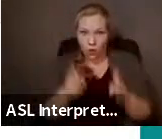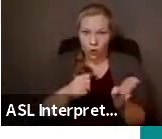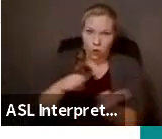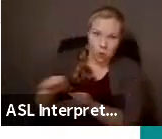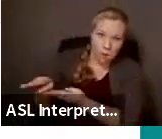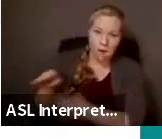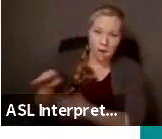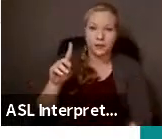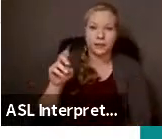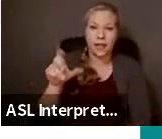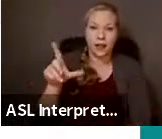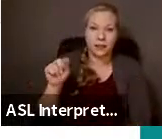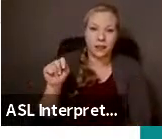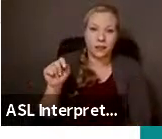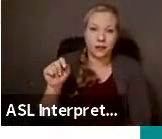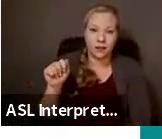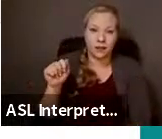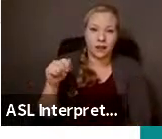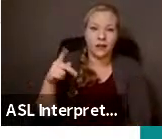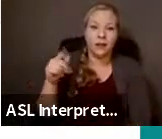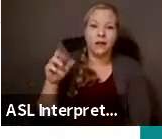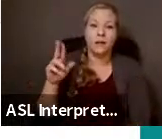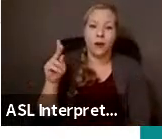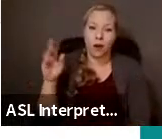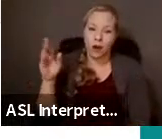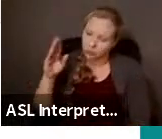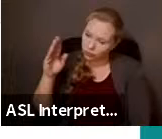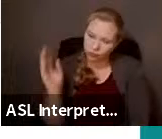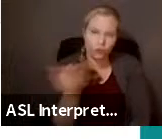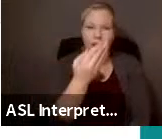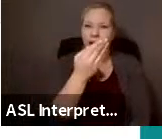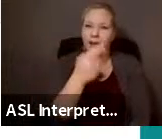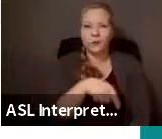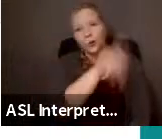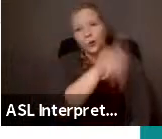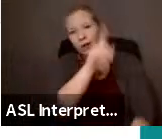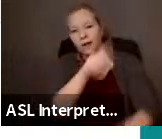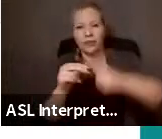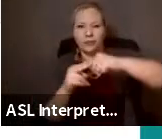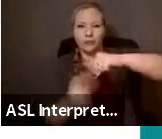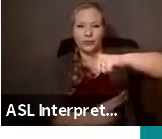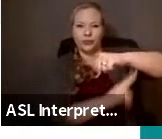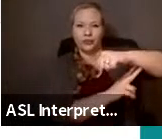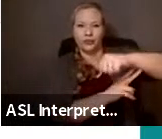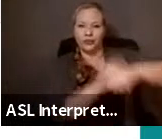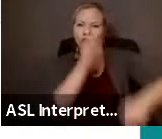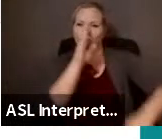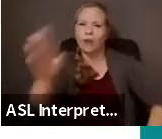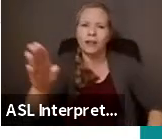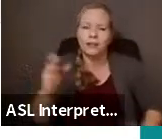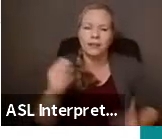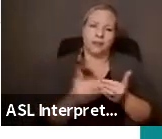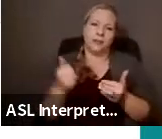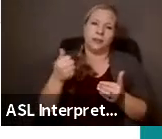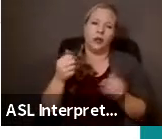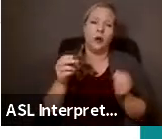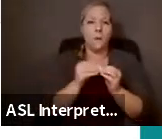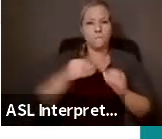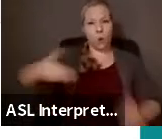all the way up to the bridge. Make it something more direct, make it something more intuitive, more